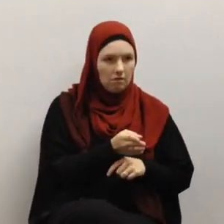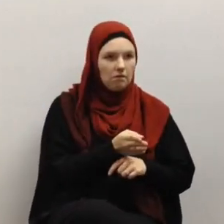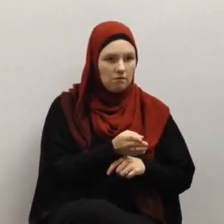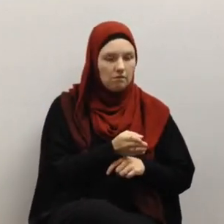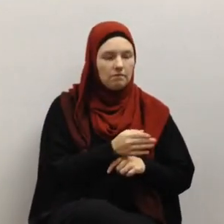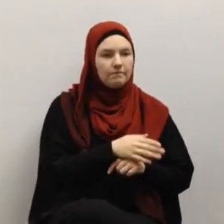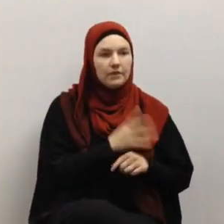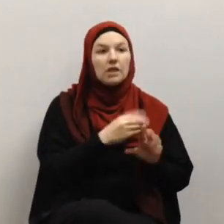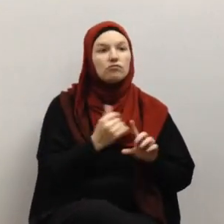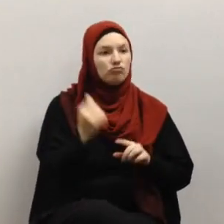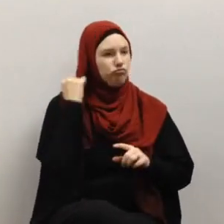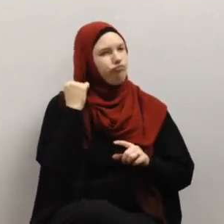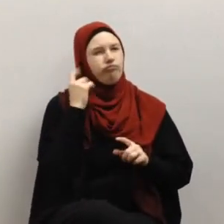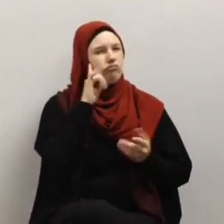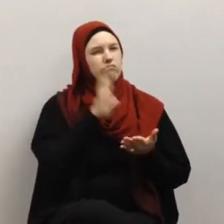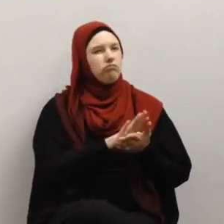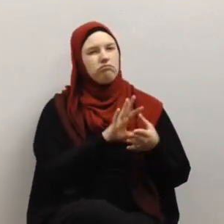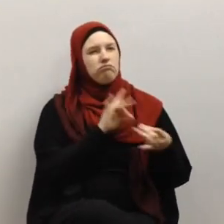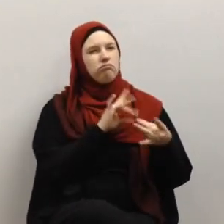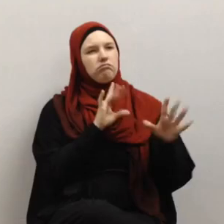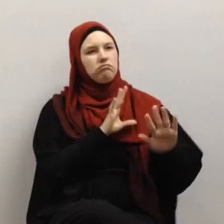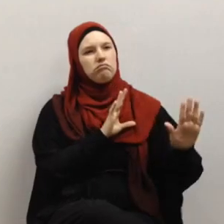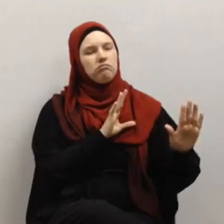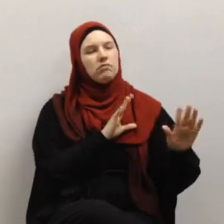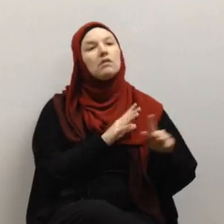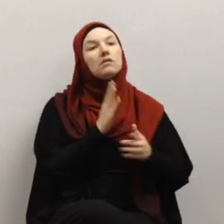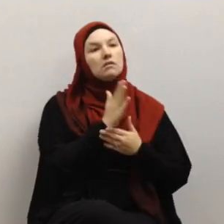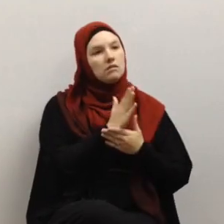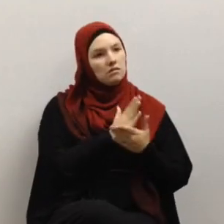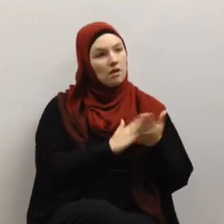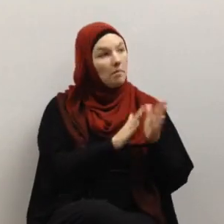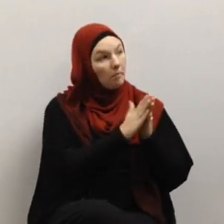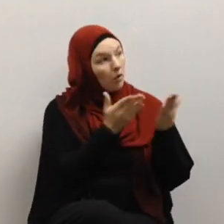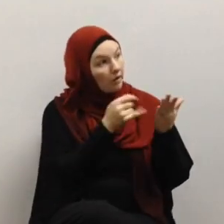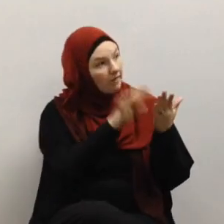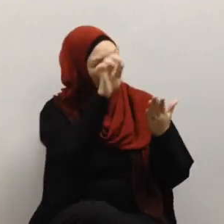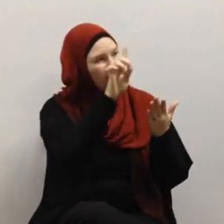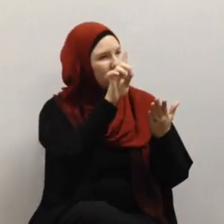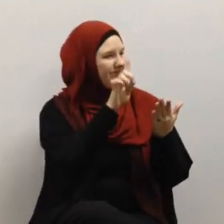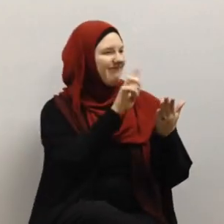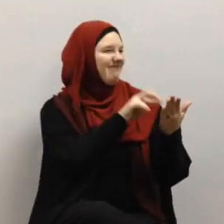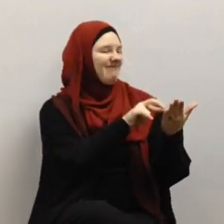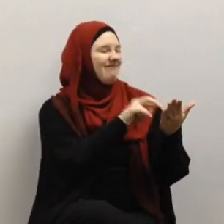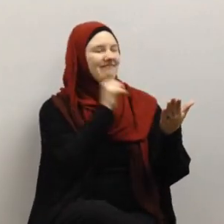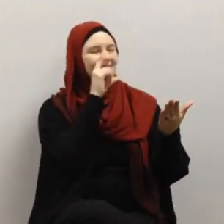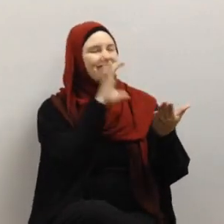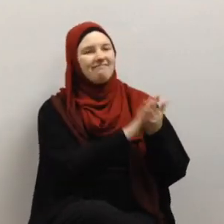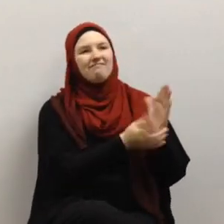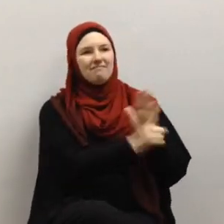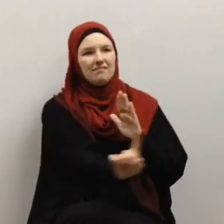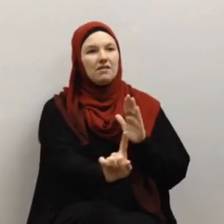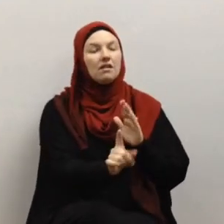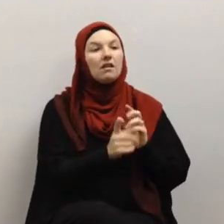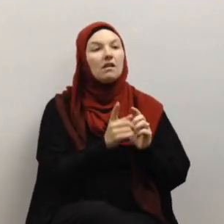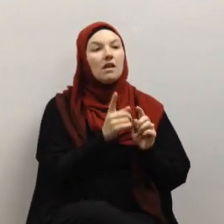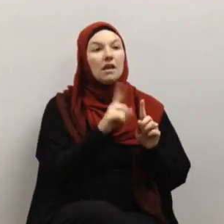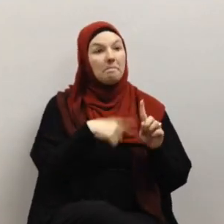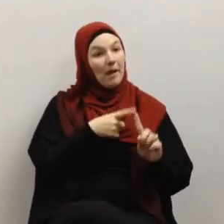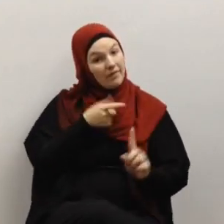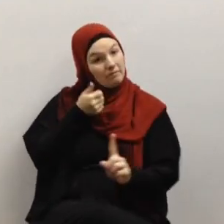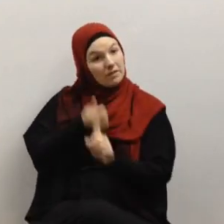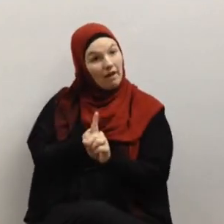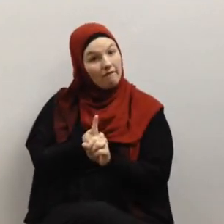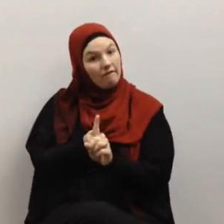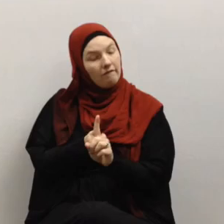in rejection. They turn away from the book of Allah. Is this about them? It